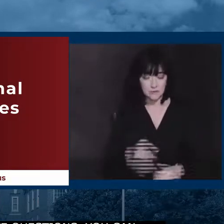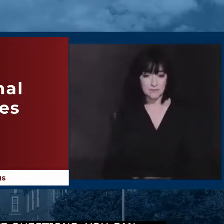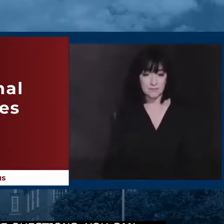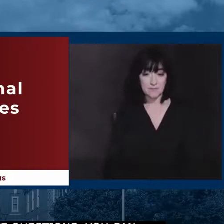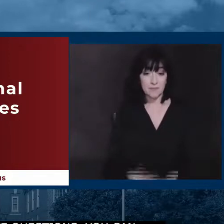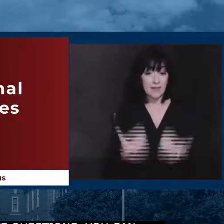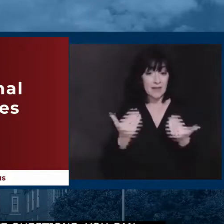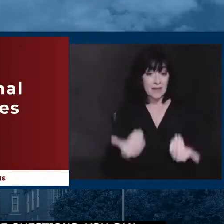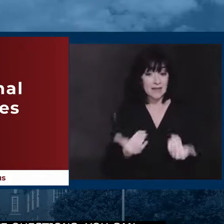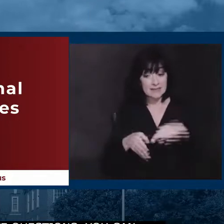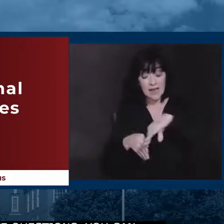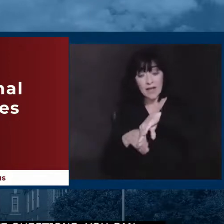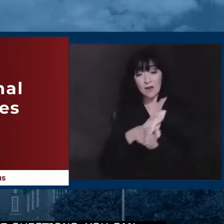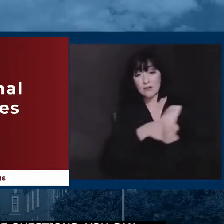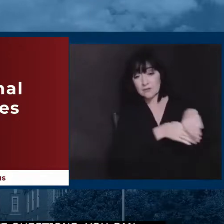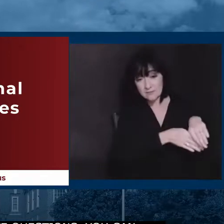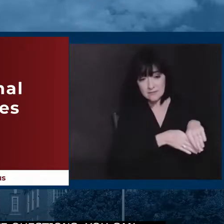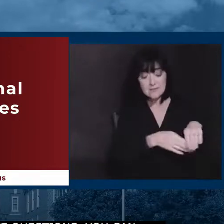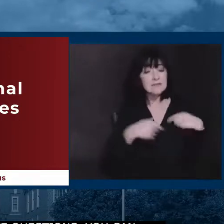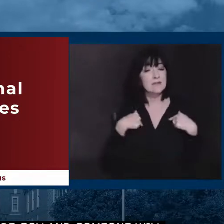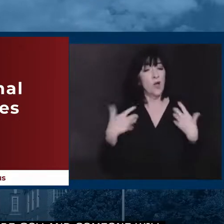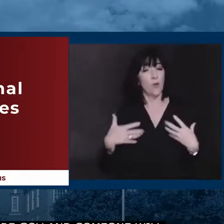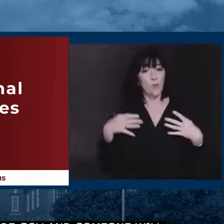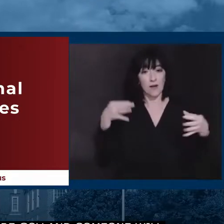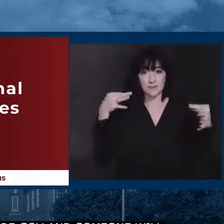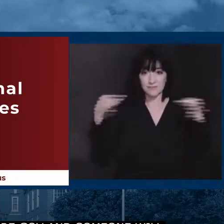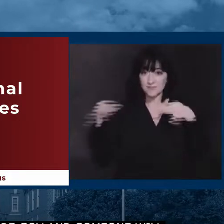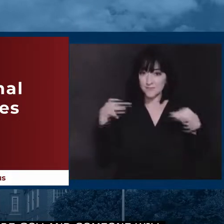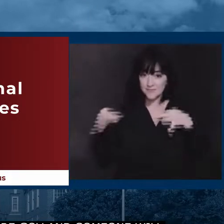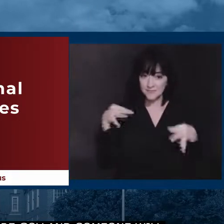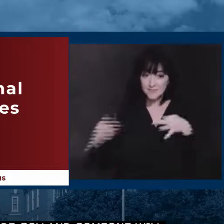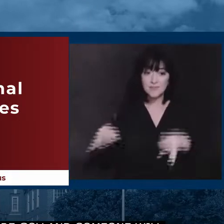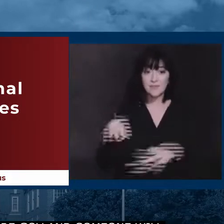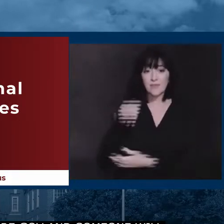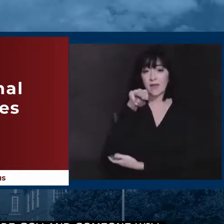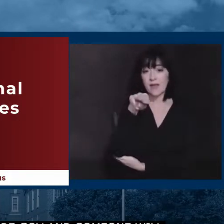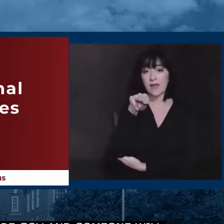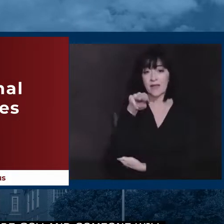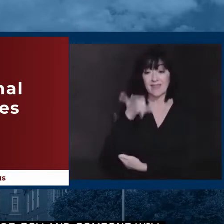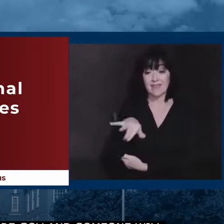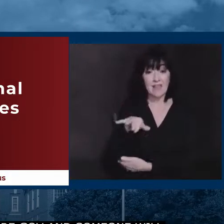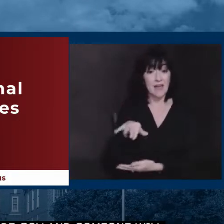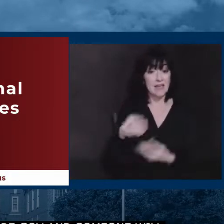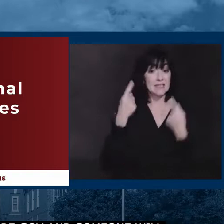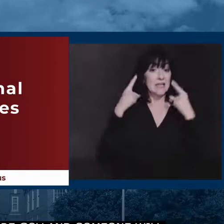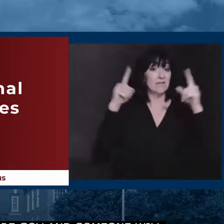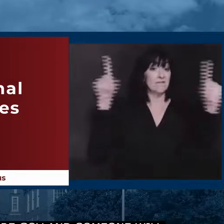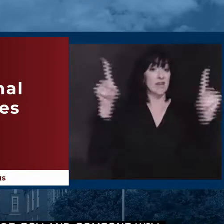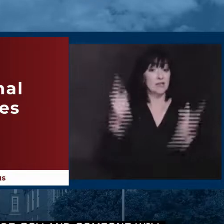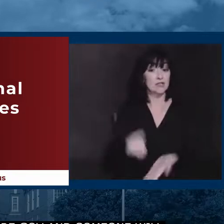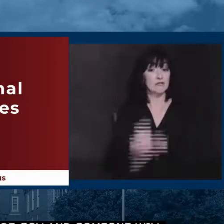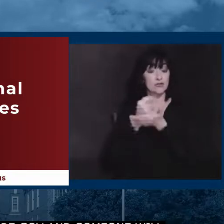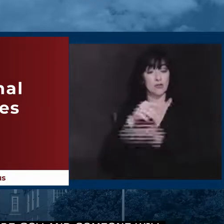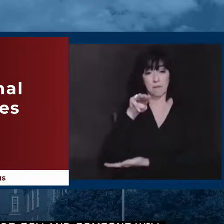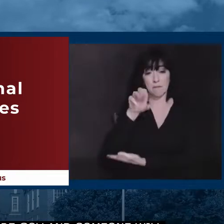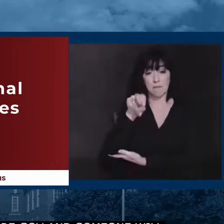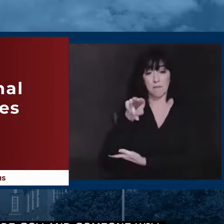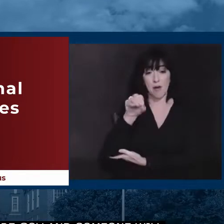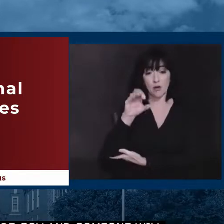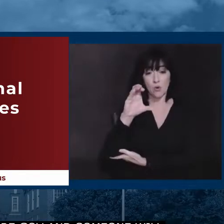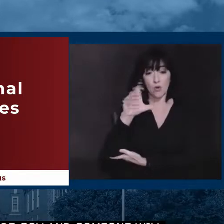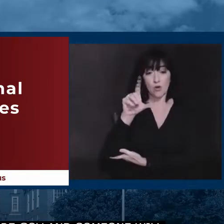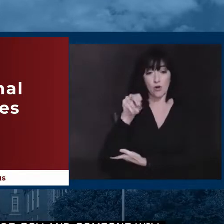forward in this fight against COVID-19, which is an effective treatment called monoclonal antibodies,